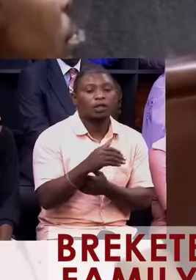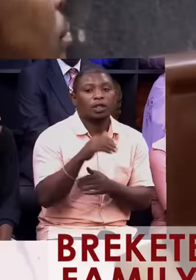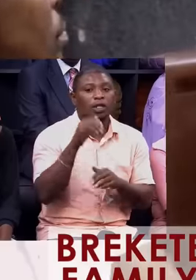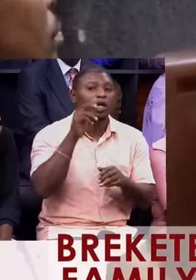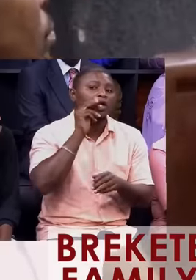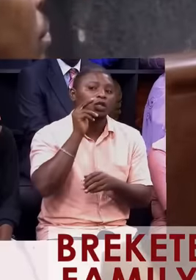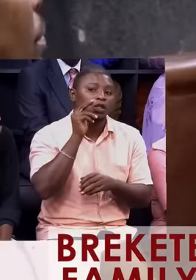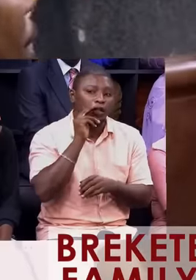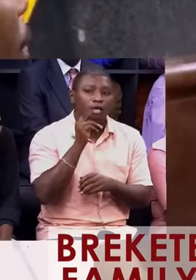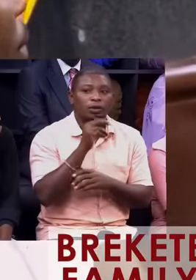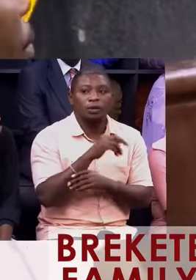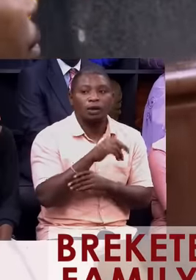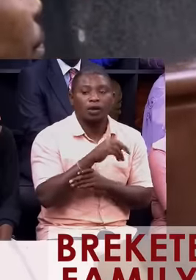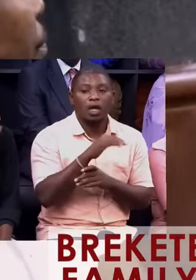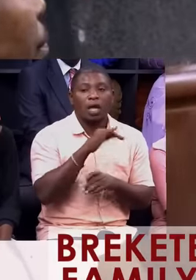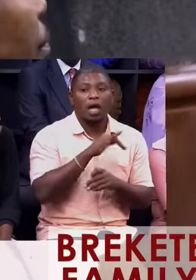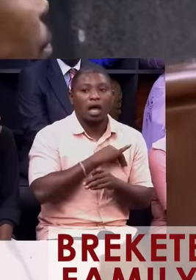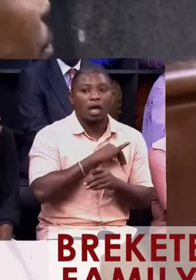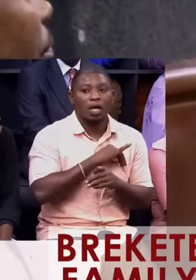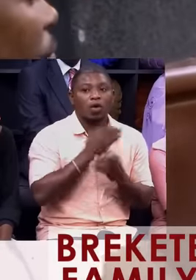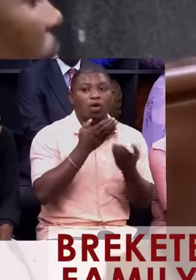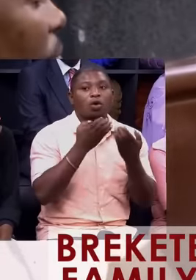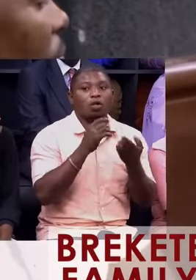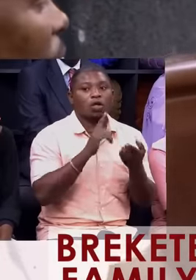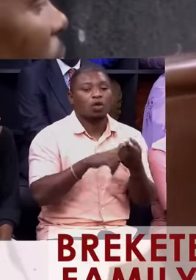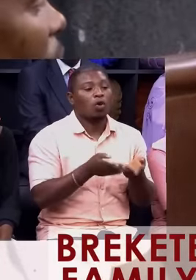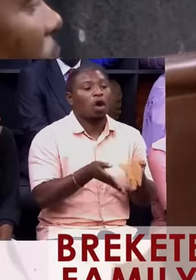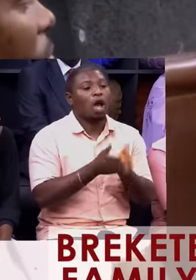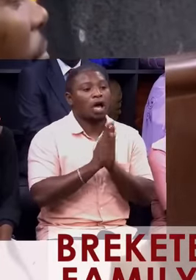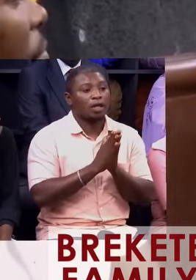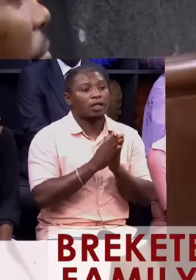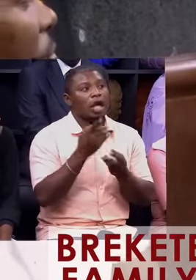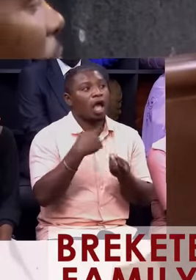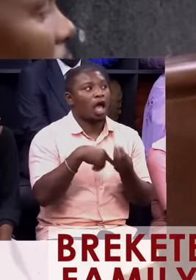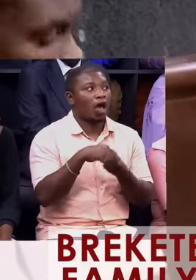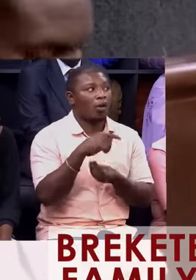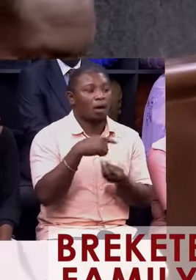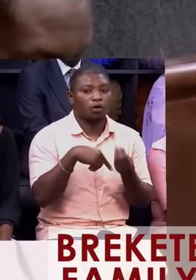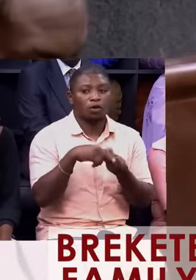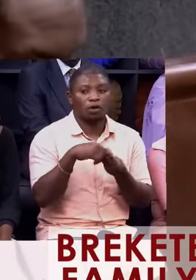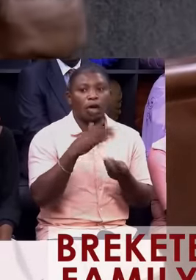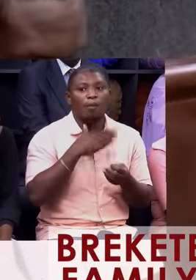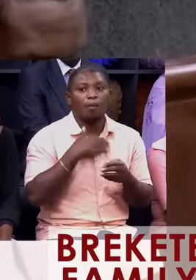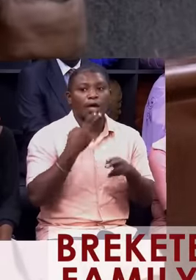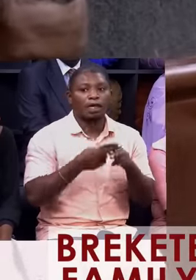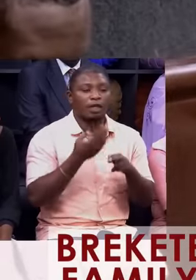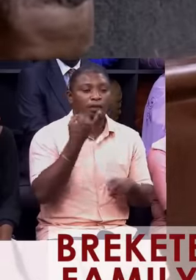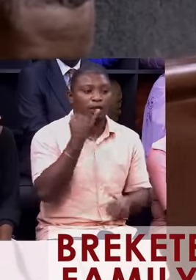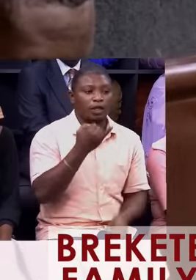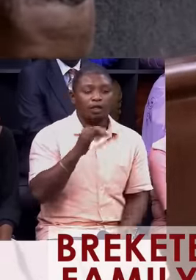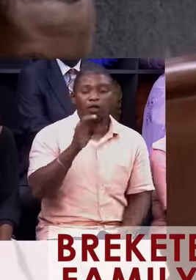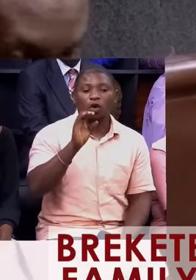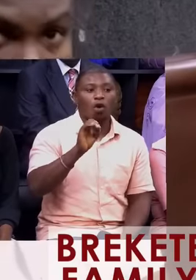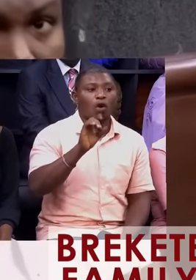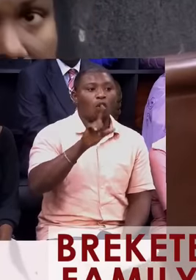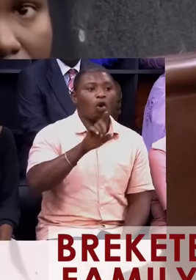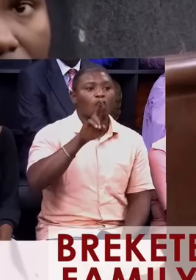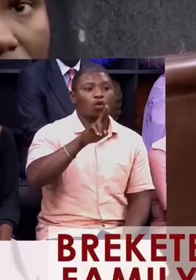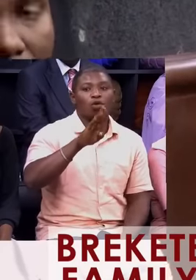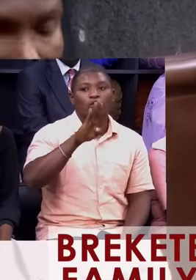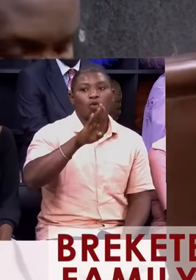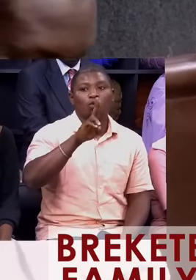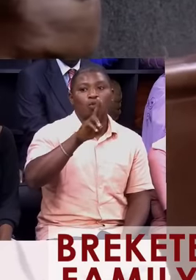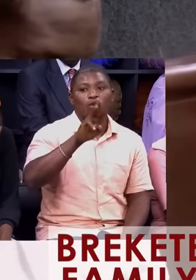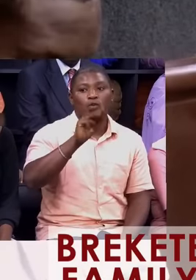morning Nigerian consumer I actually wanted to ask about um my name is Hui I'm from federal